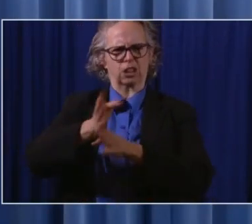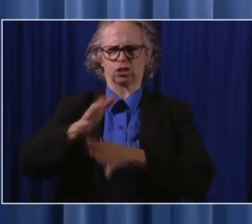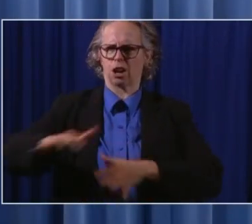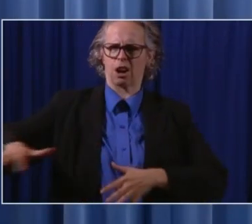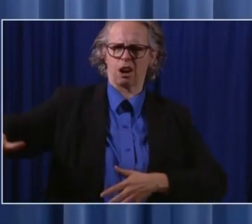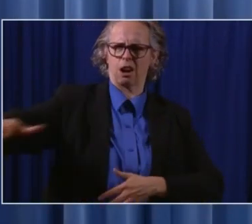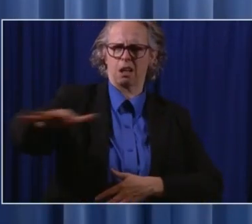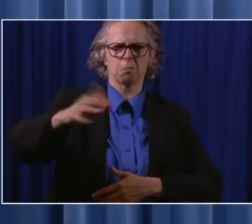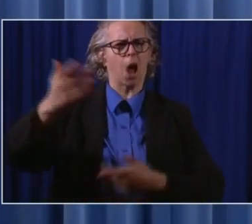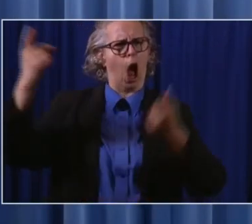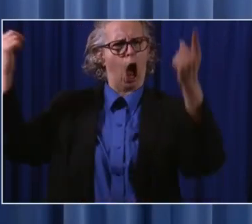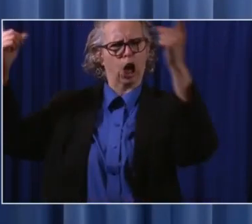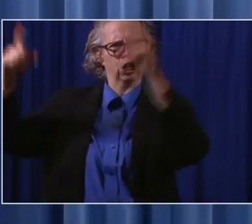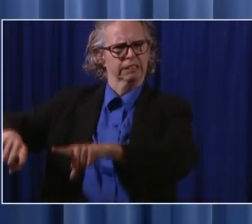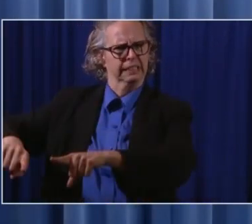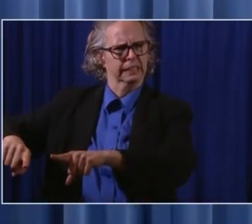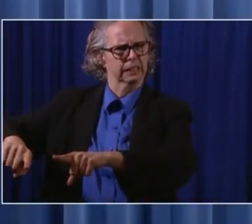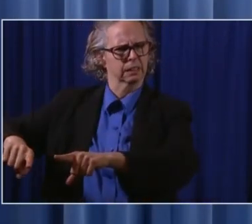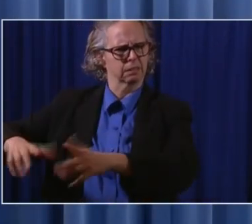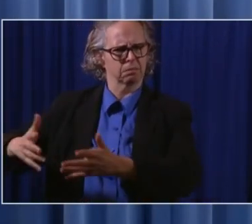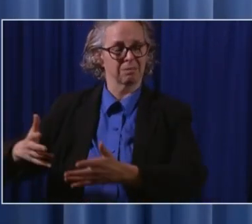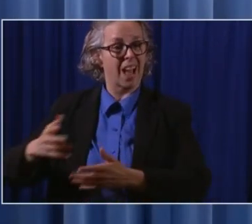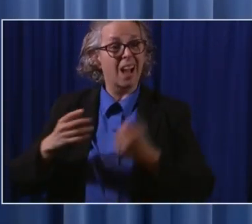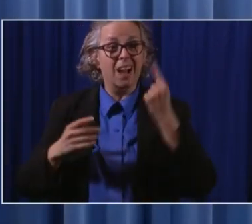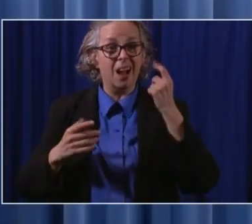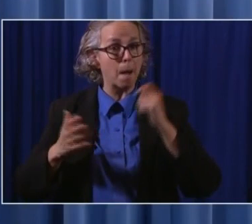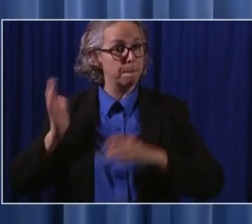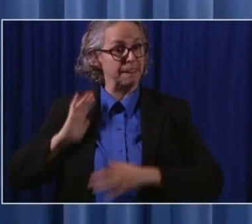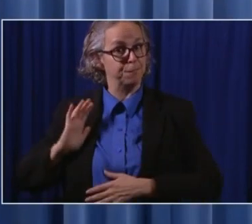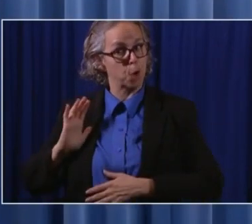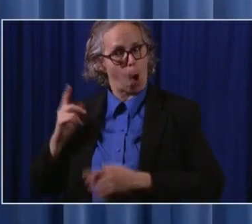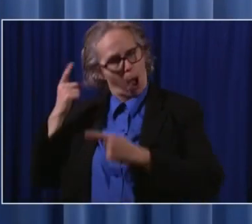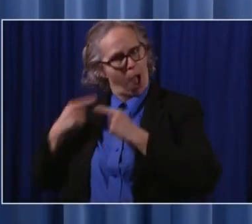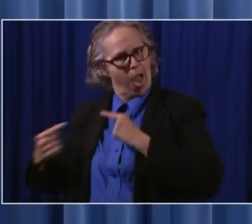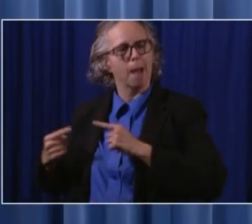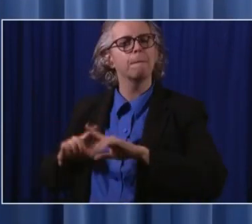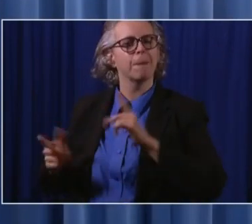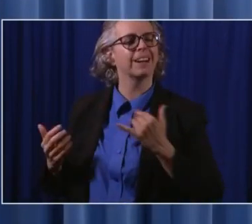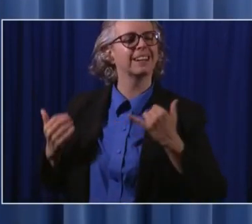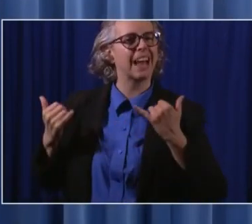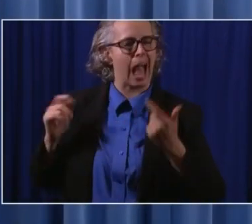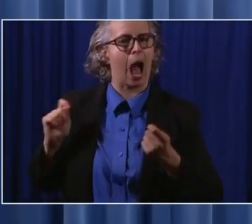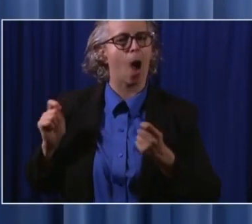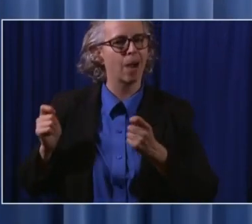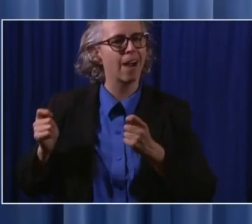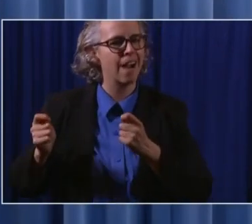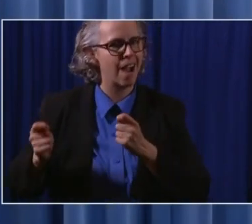It's evolved, but there's no credible minority view on masks today.